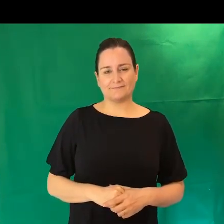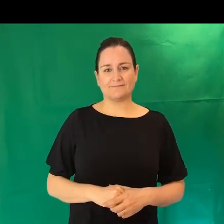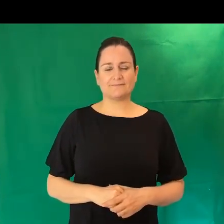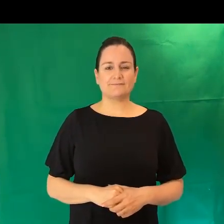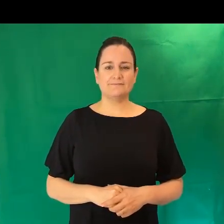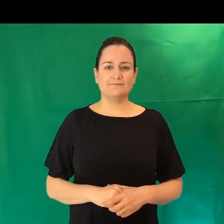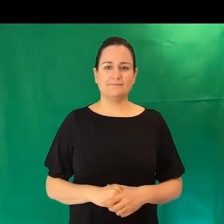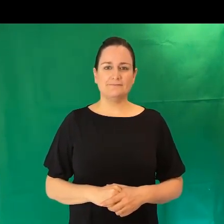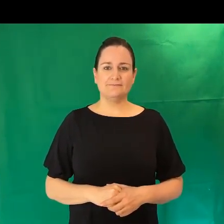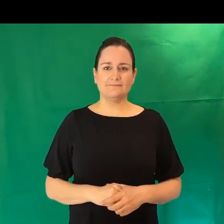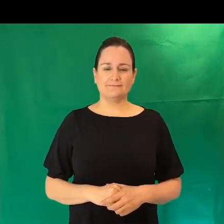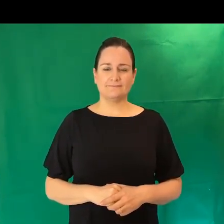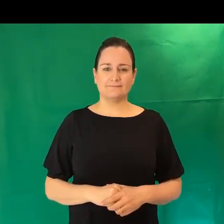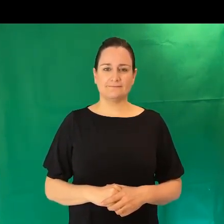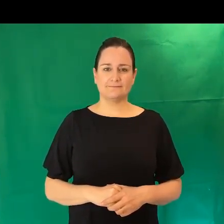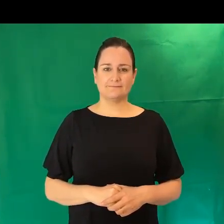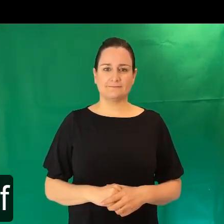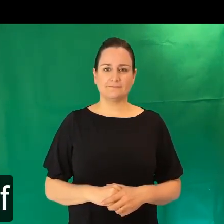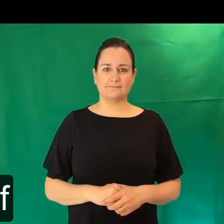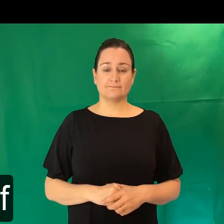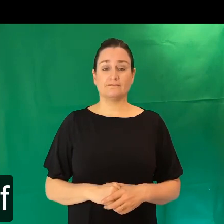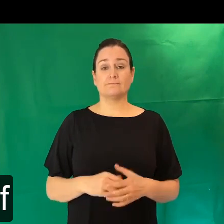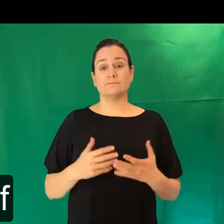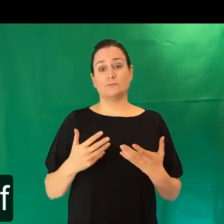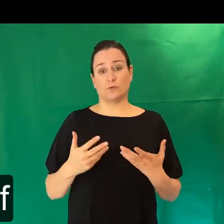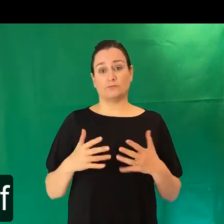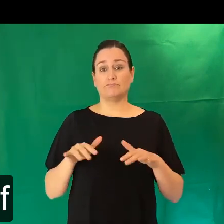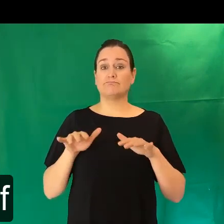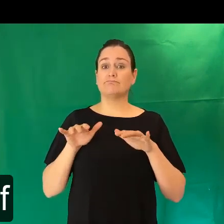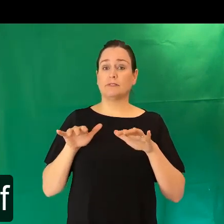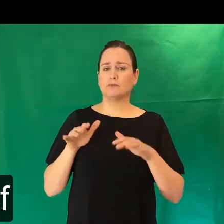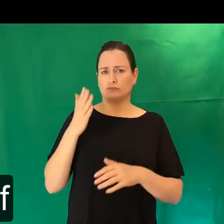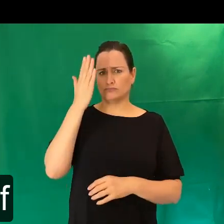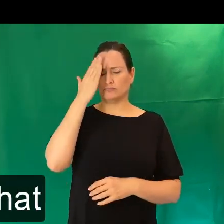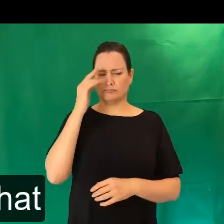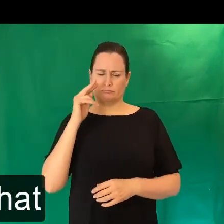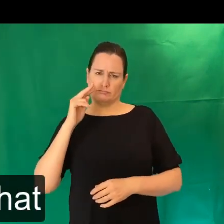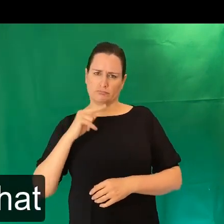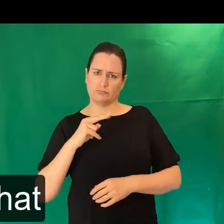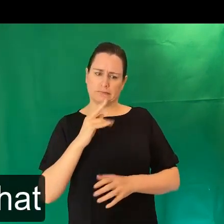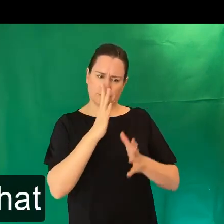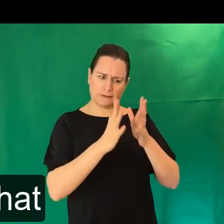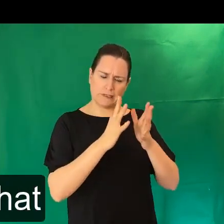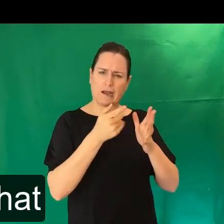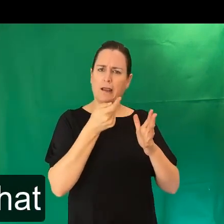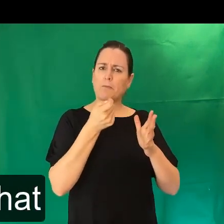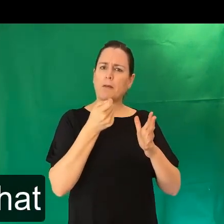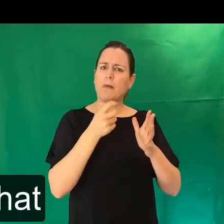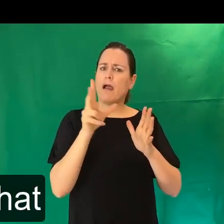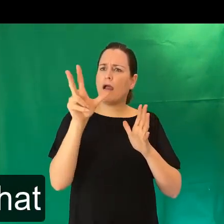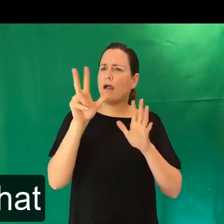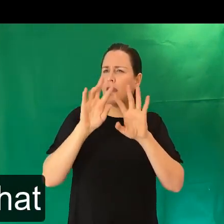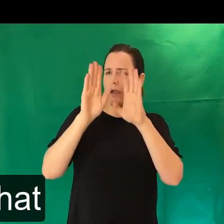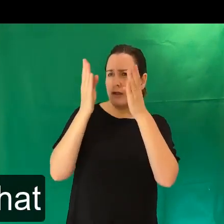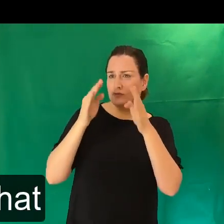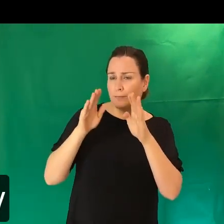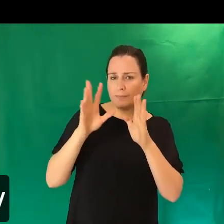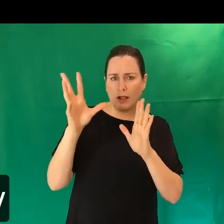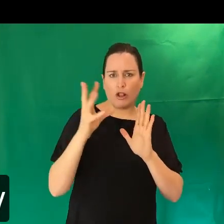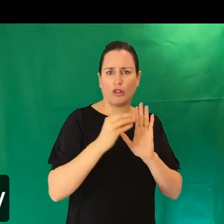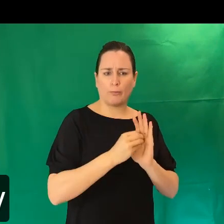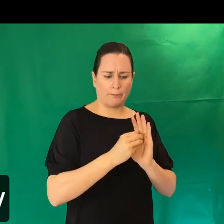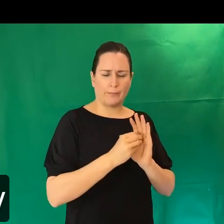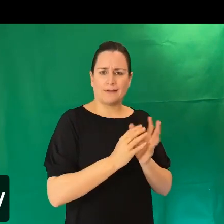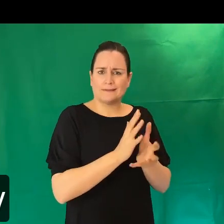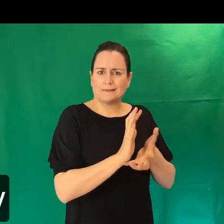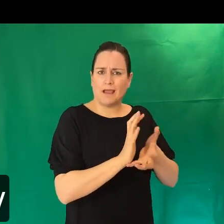So, as we said, people are aware of the iconicity in the lexicon of sign languages. And what we know is that one